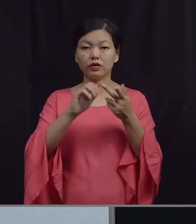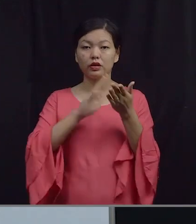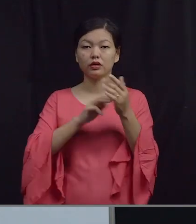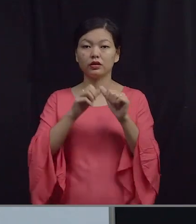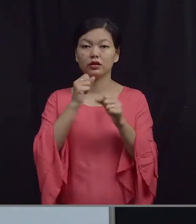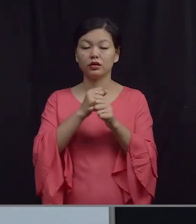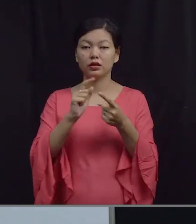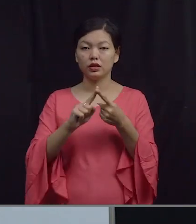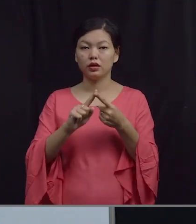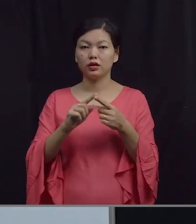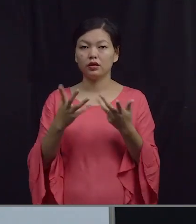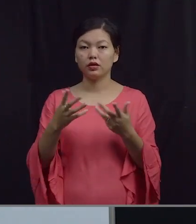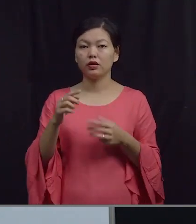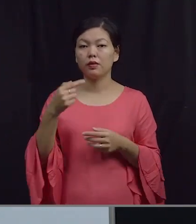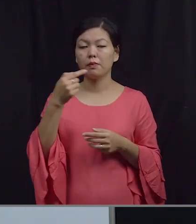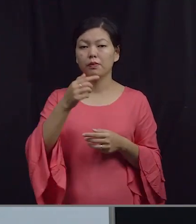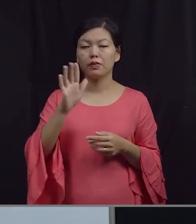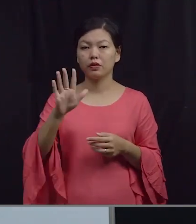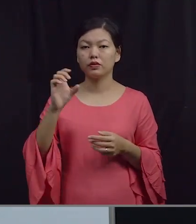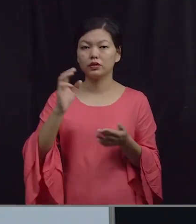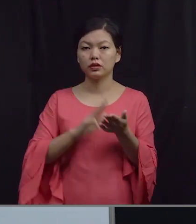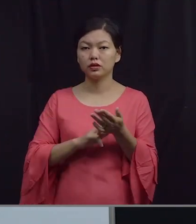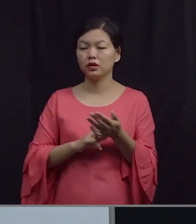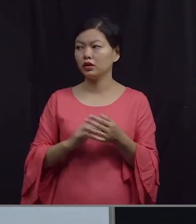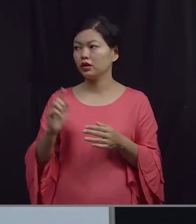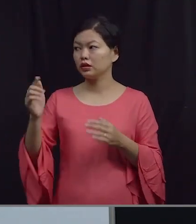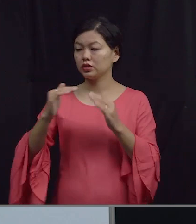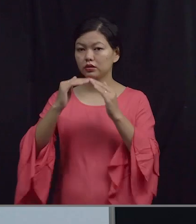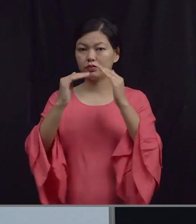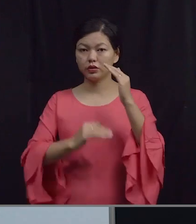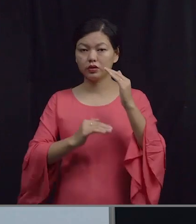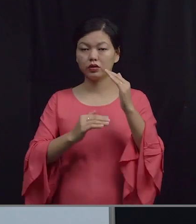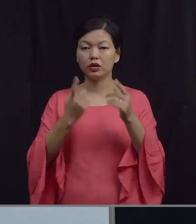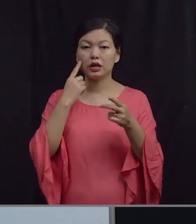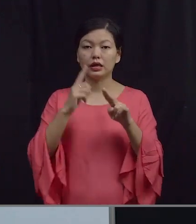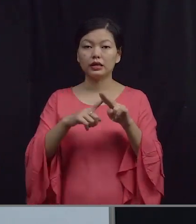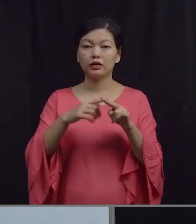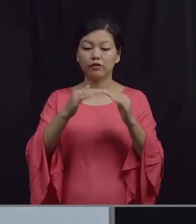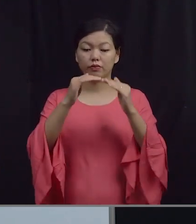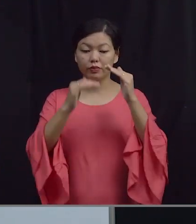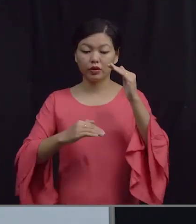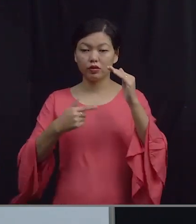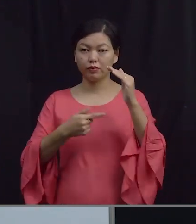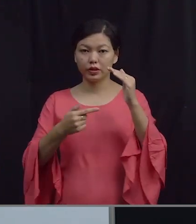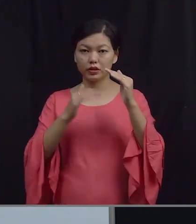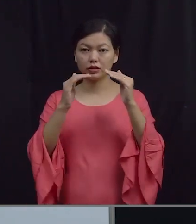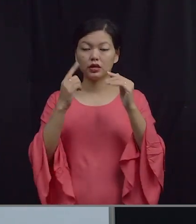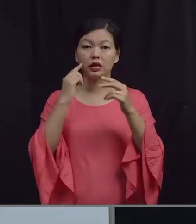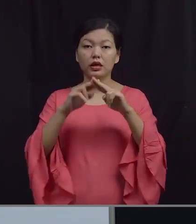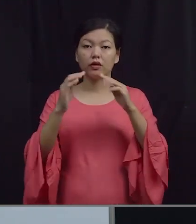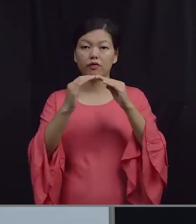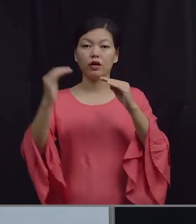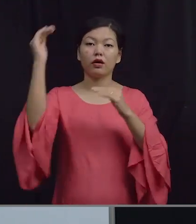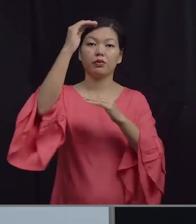is below principal axis, and if this is above the principal axis, this is plus, and below principal axis this is minus. It means that our